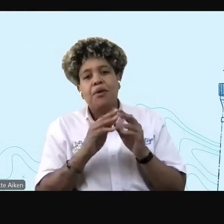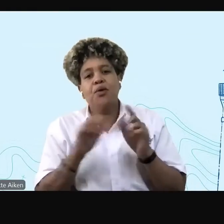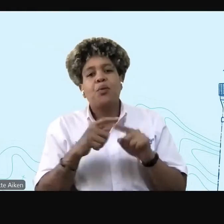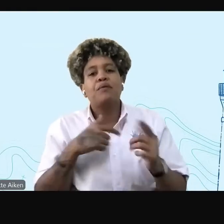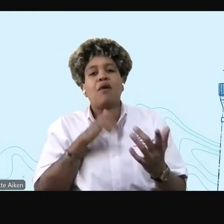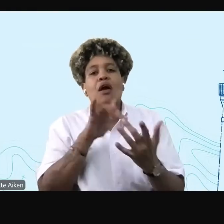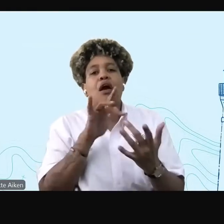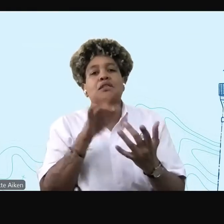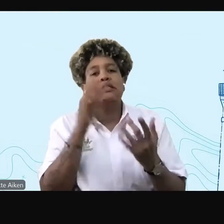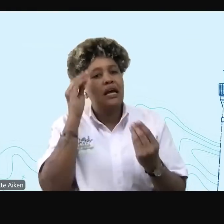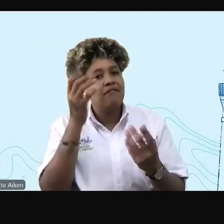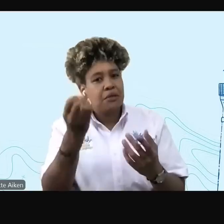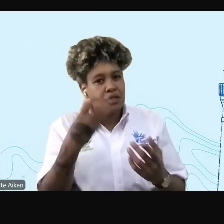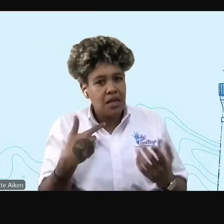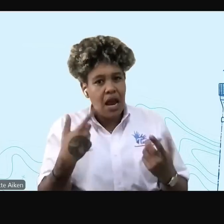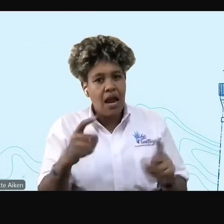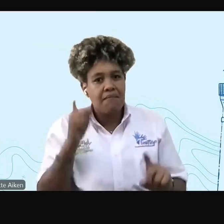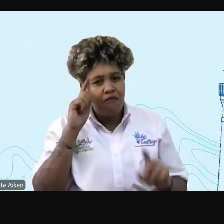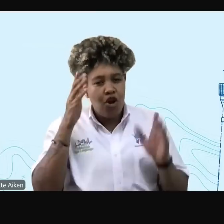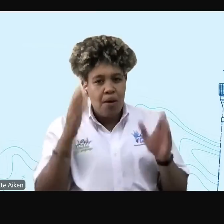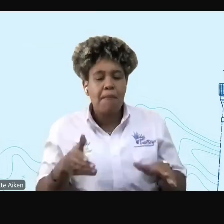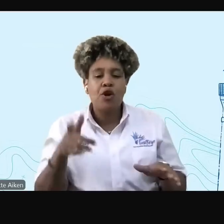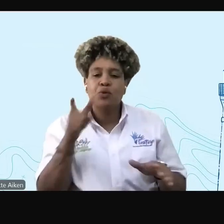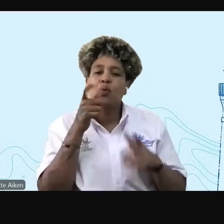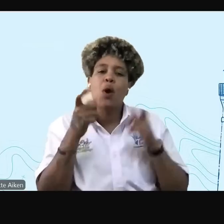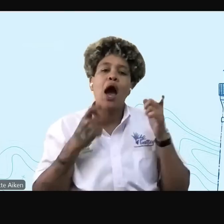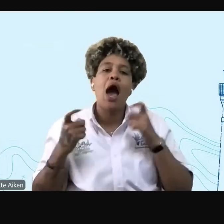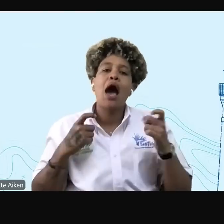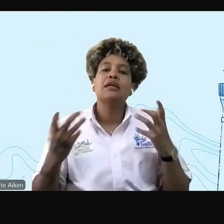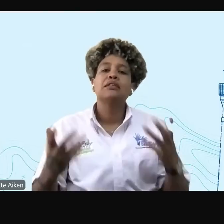contact information for the persons asking them.